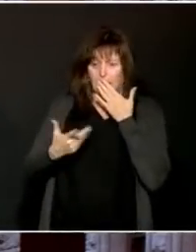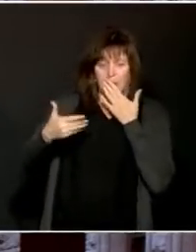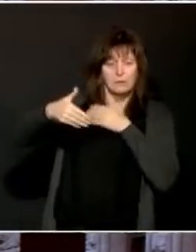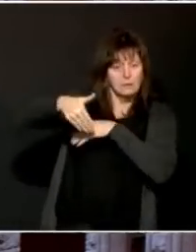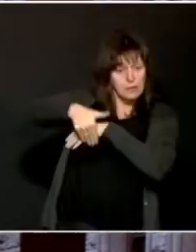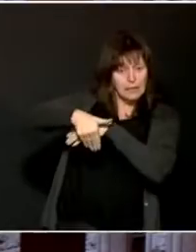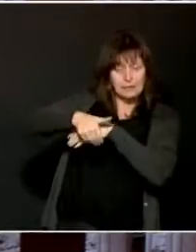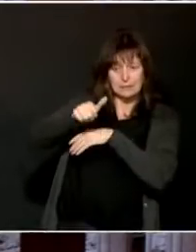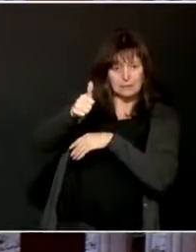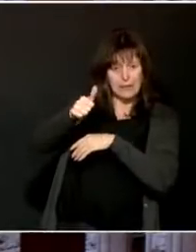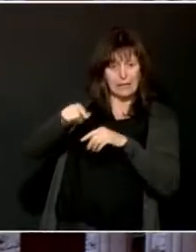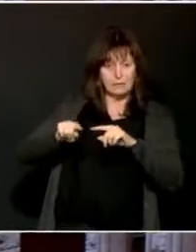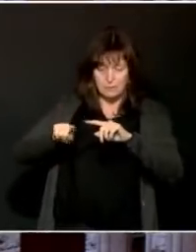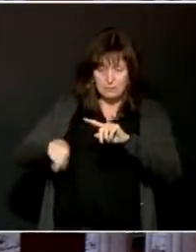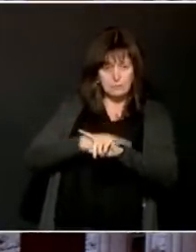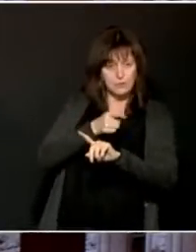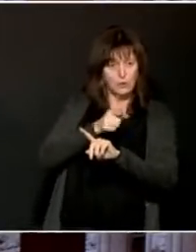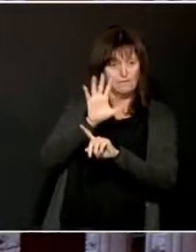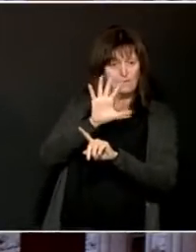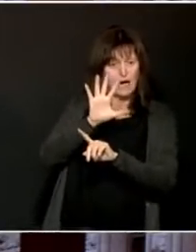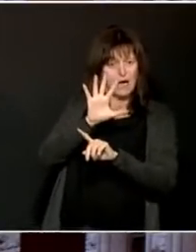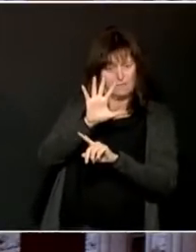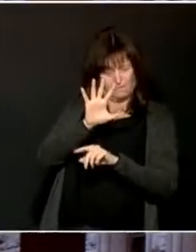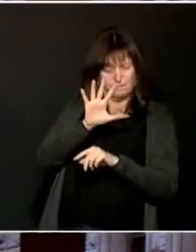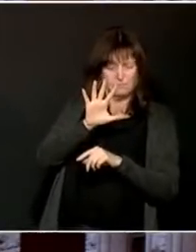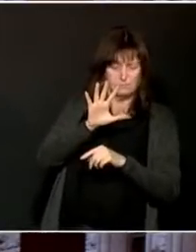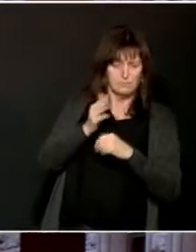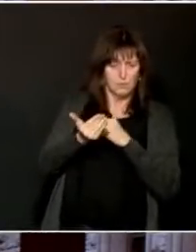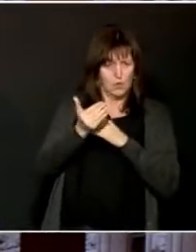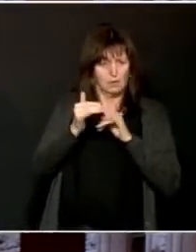in those jurisdictions. Again,